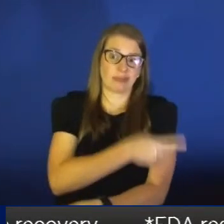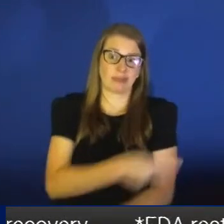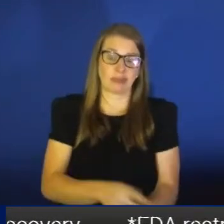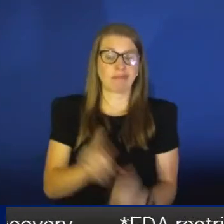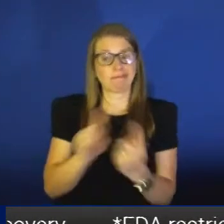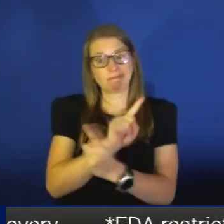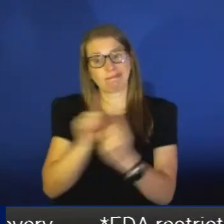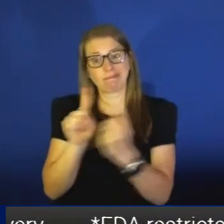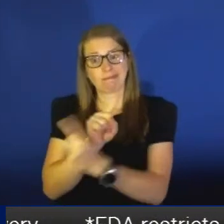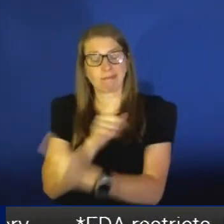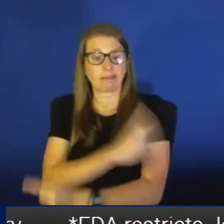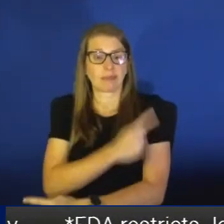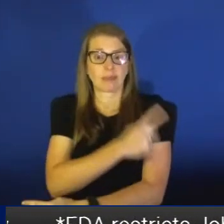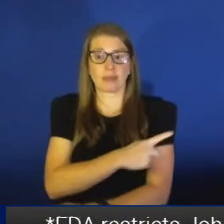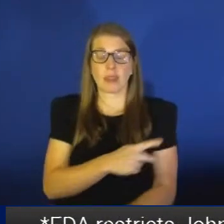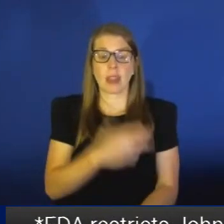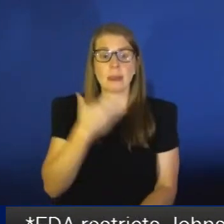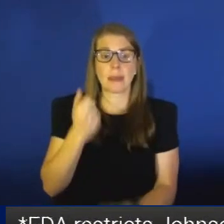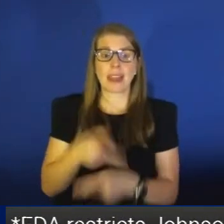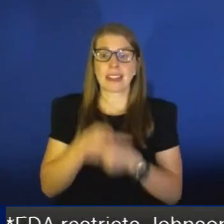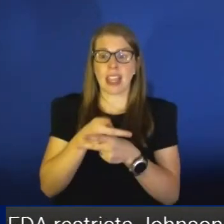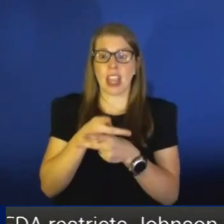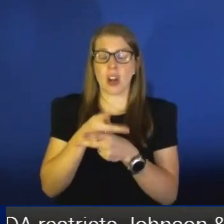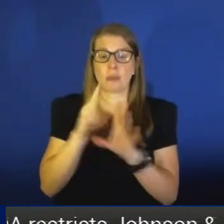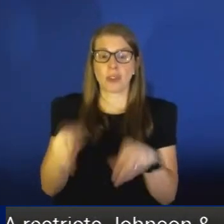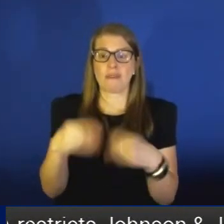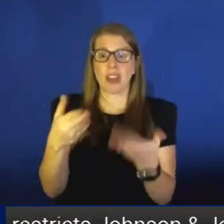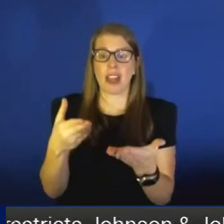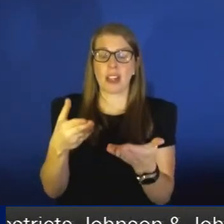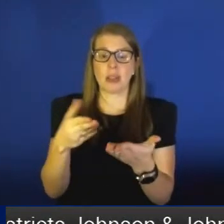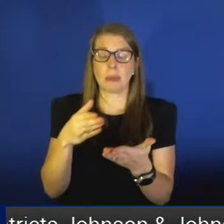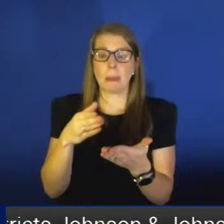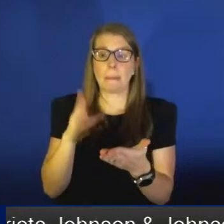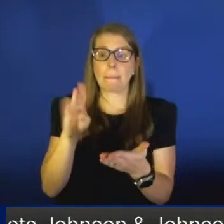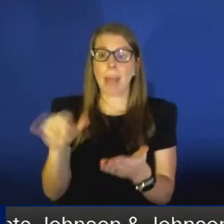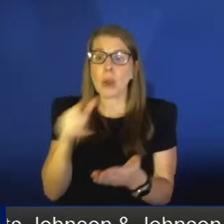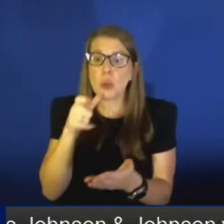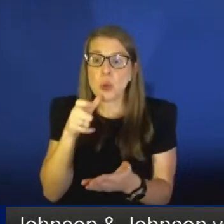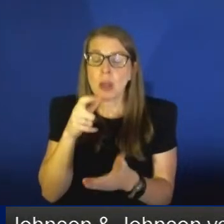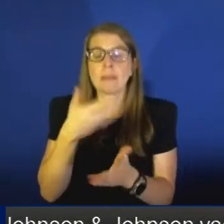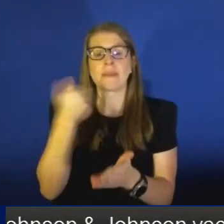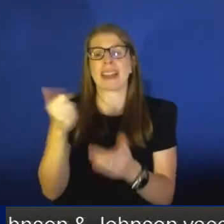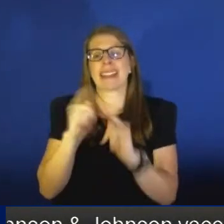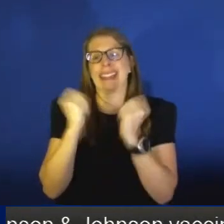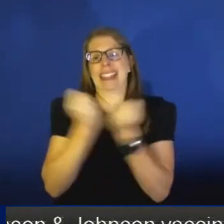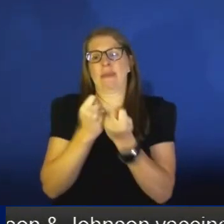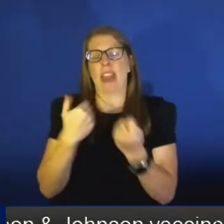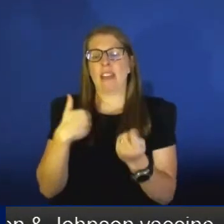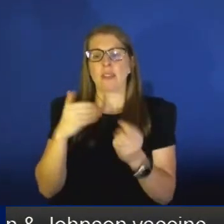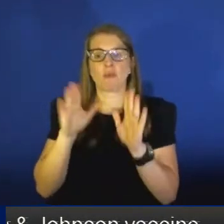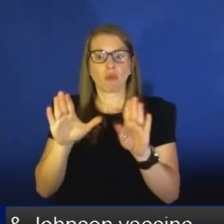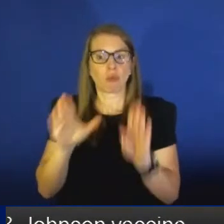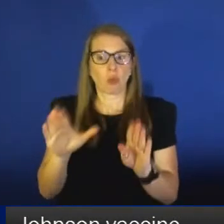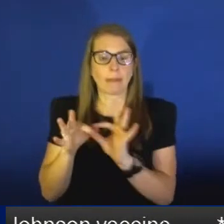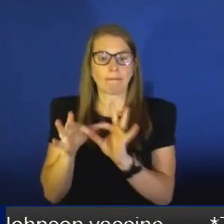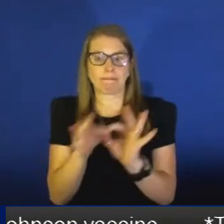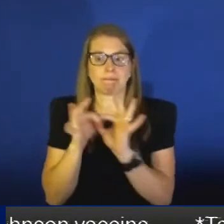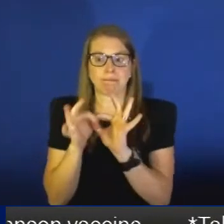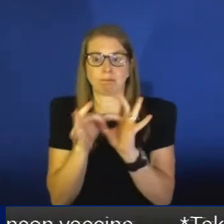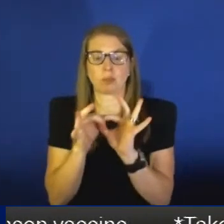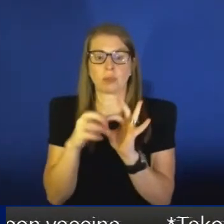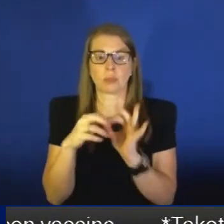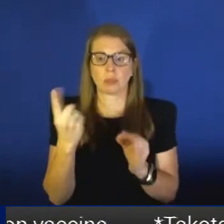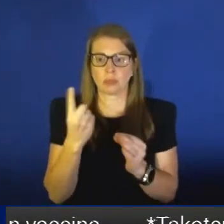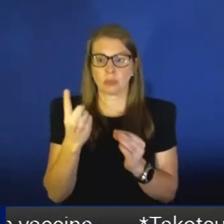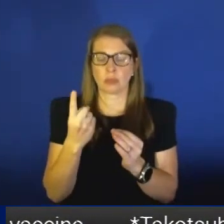the best care is delivered by the best team. And the best team has to have a great dynamic. And someone is often carrying the